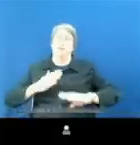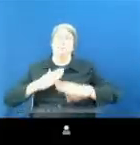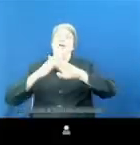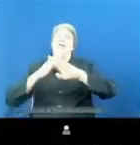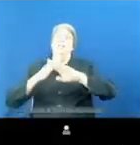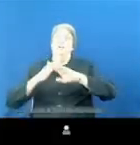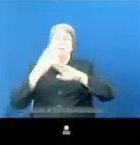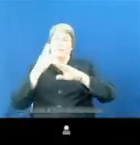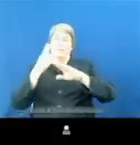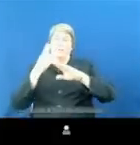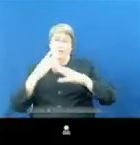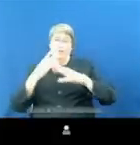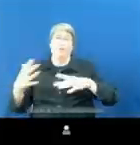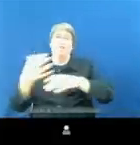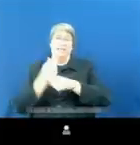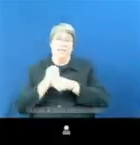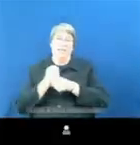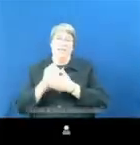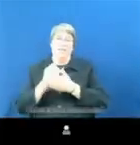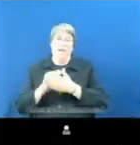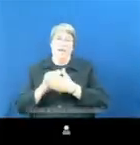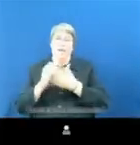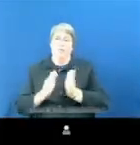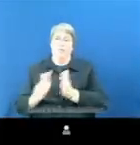preparation materials.